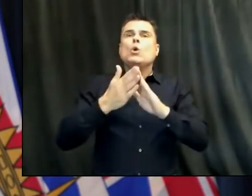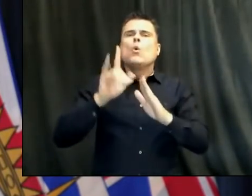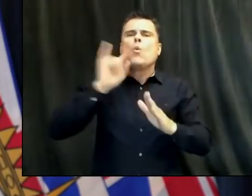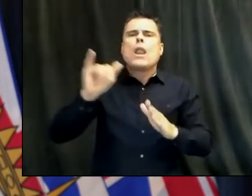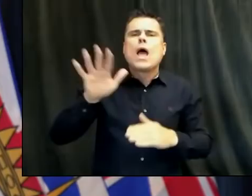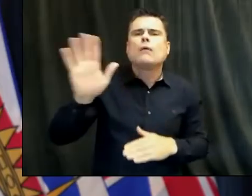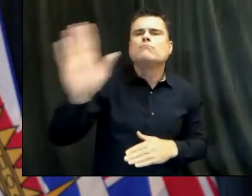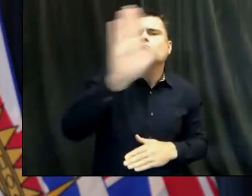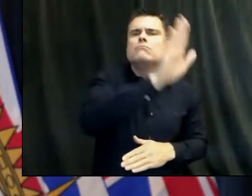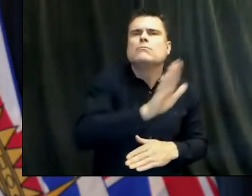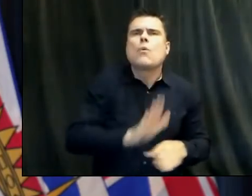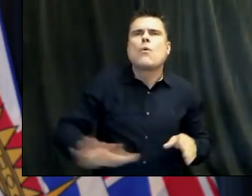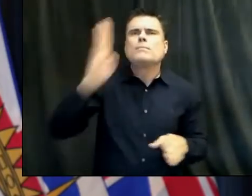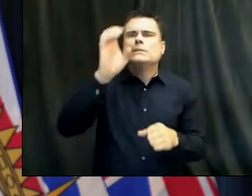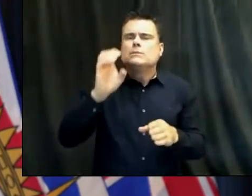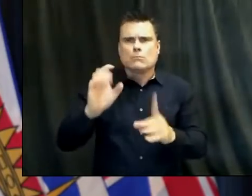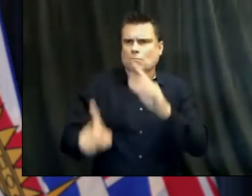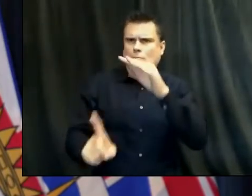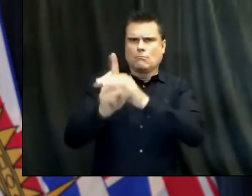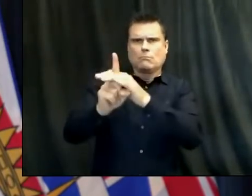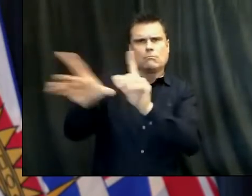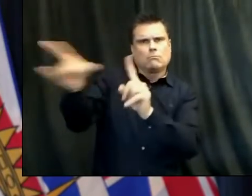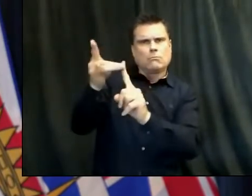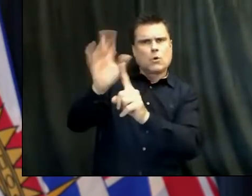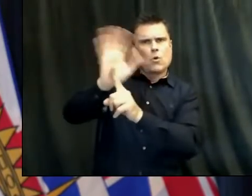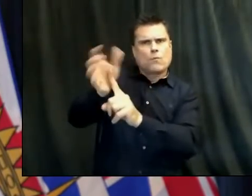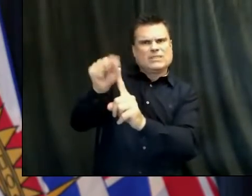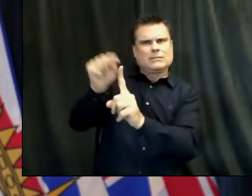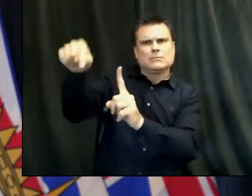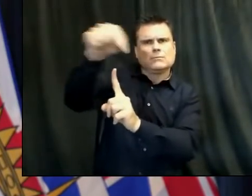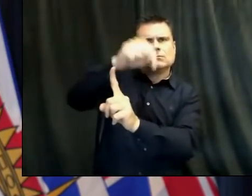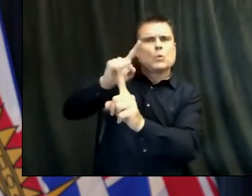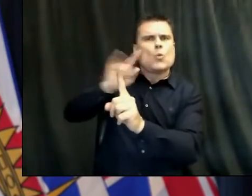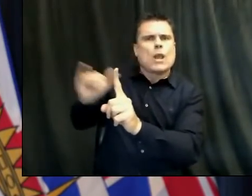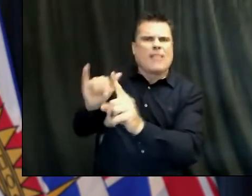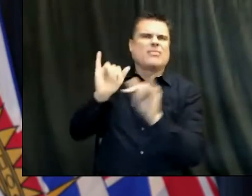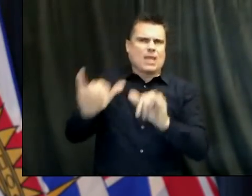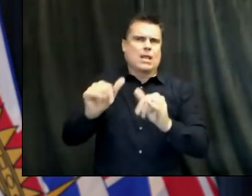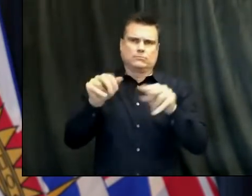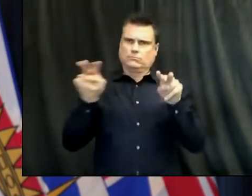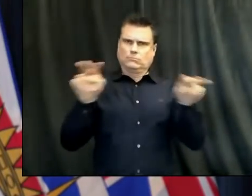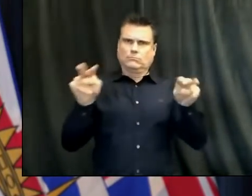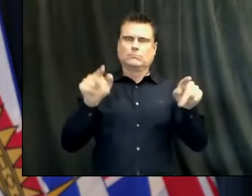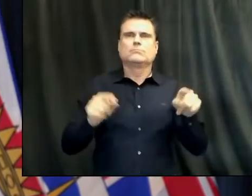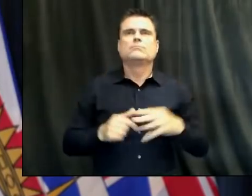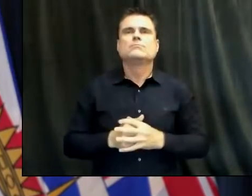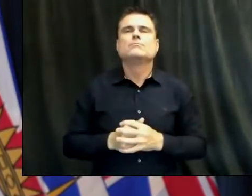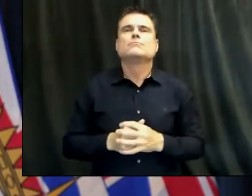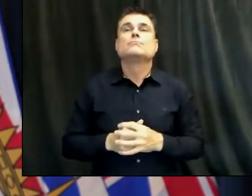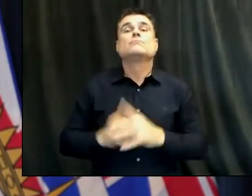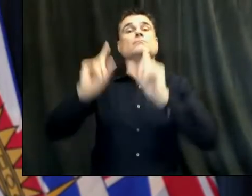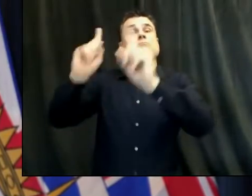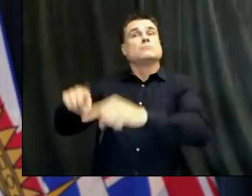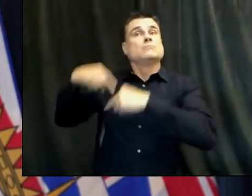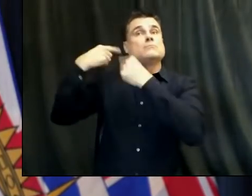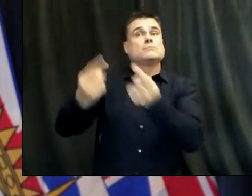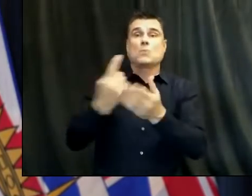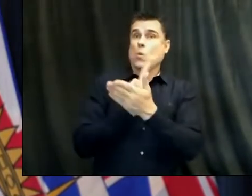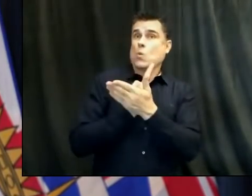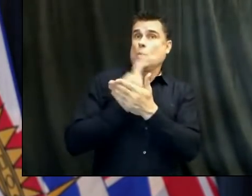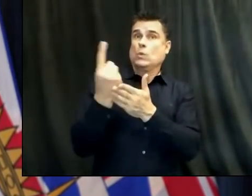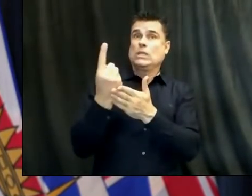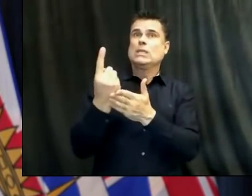I've received a lot of questions, not surprisingly, in the last week about things like our indoor